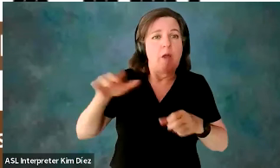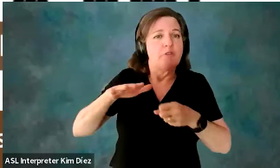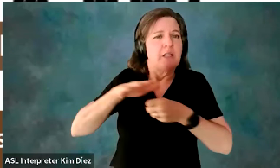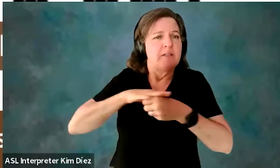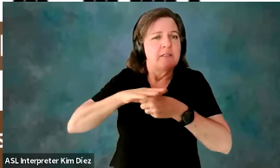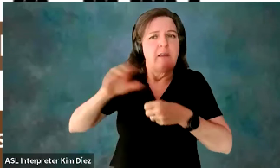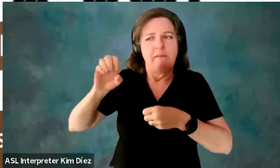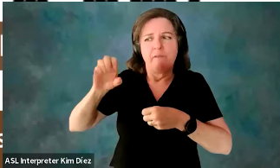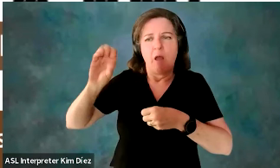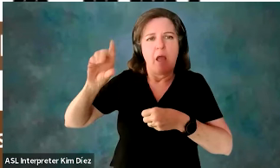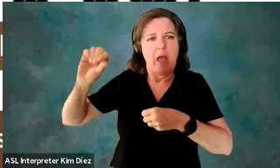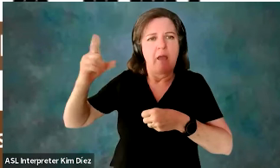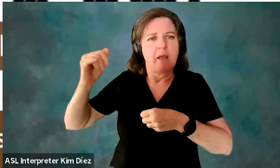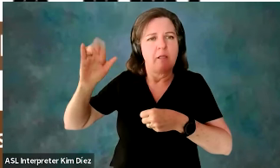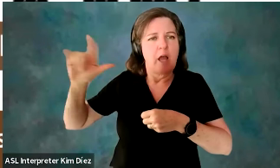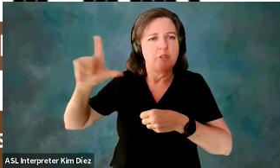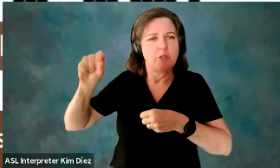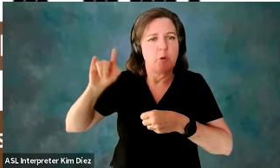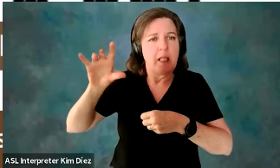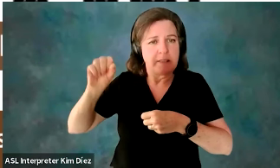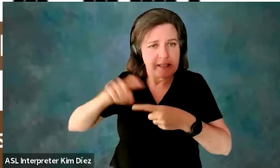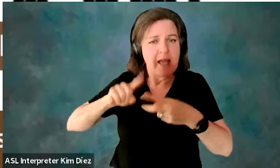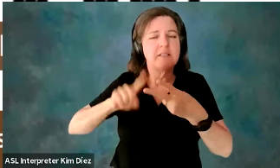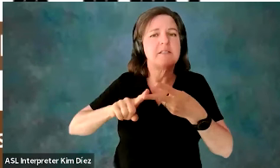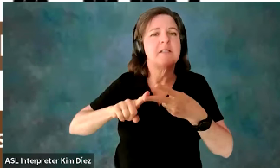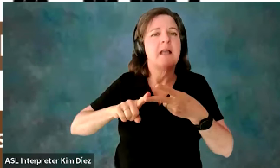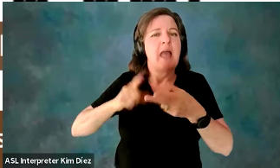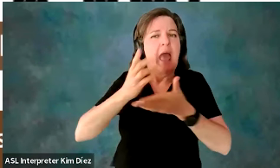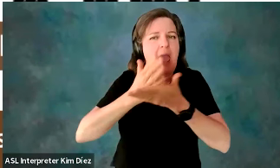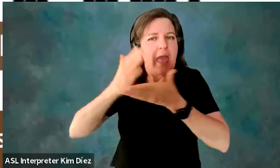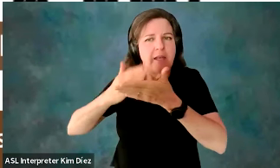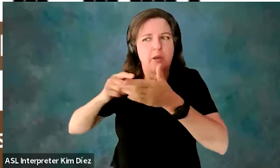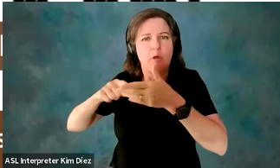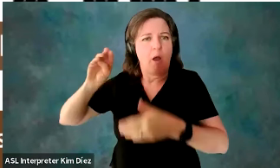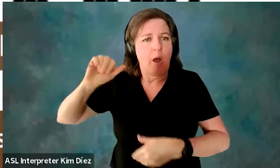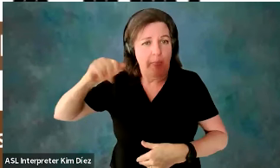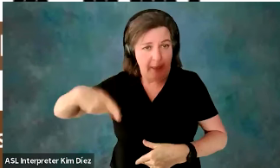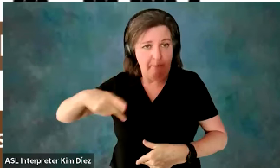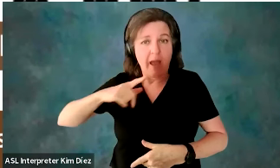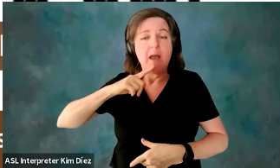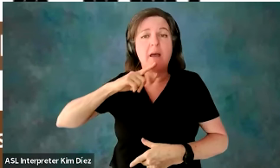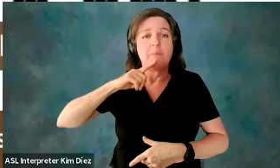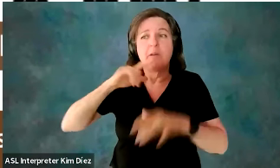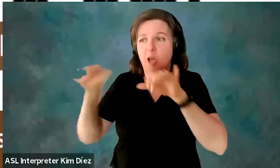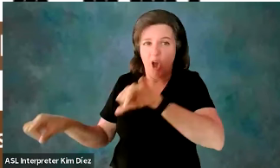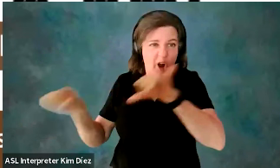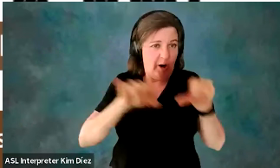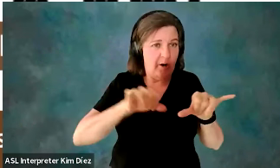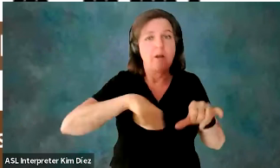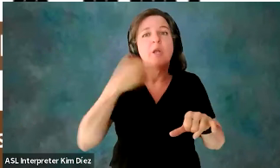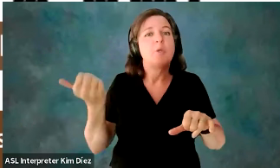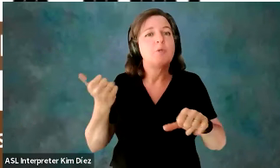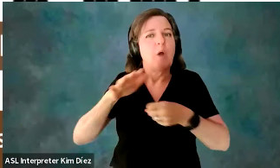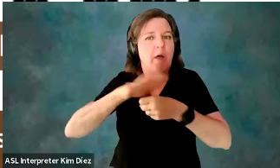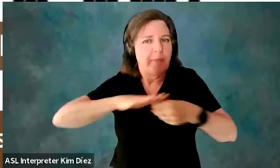spaces and the map units are completely similar to those that are offered for